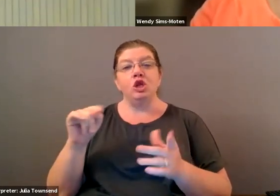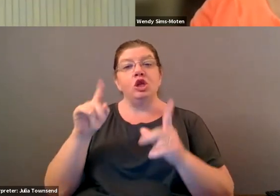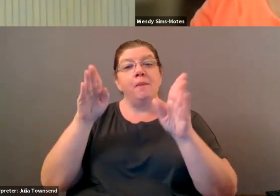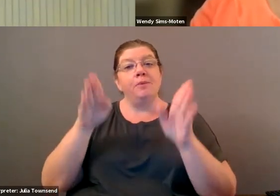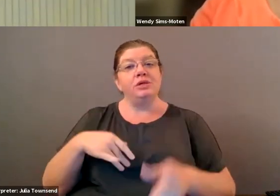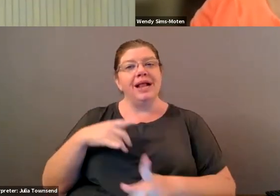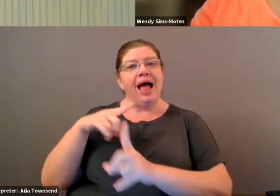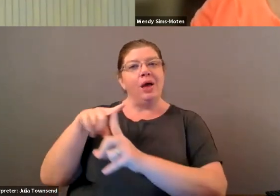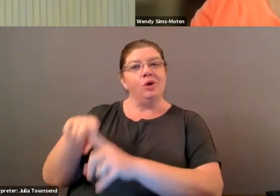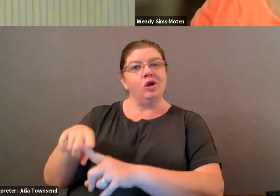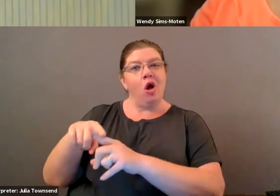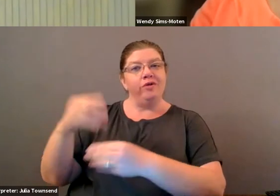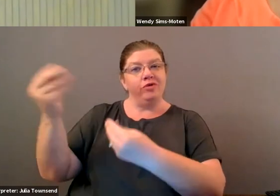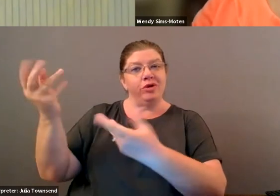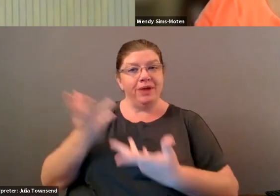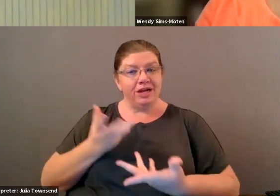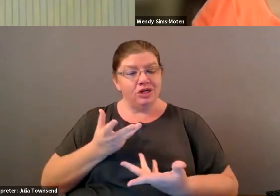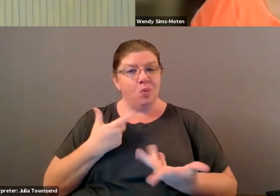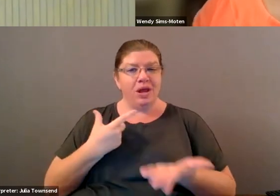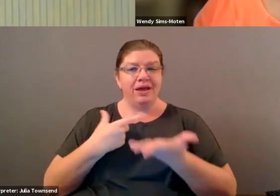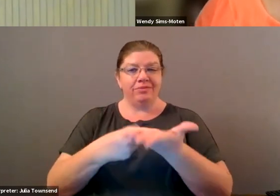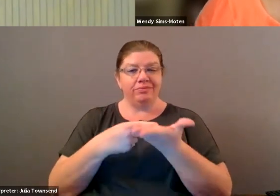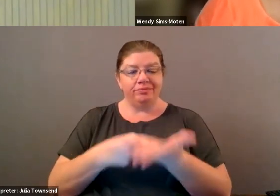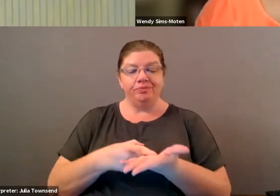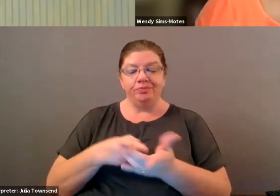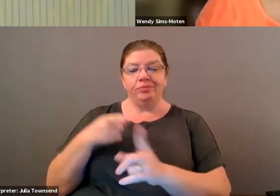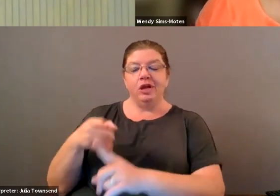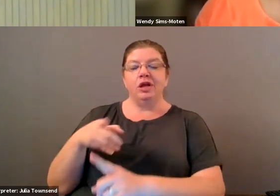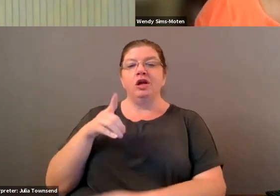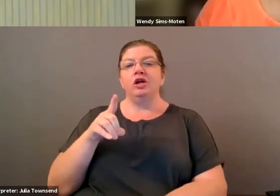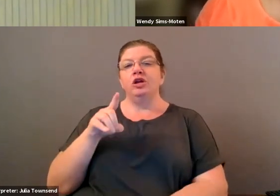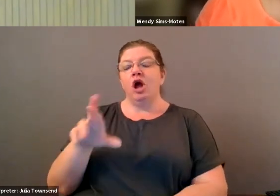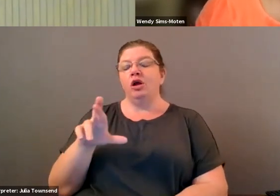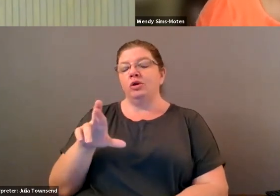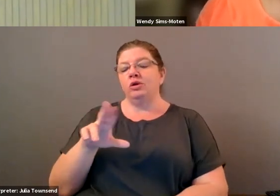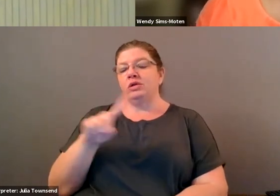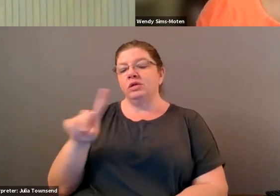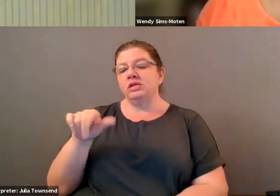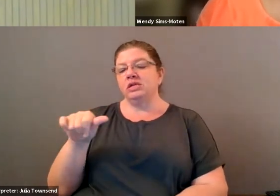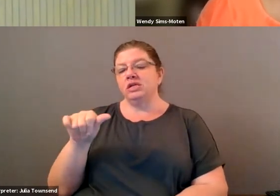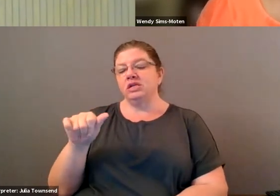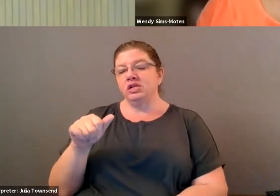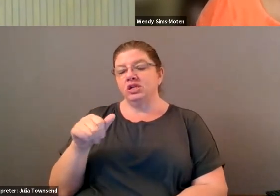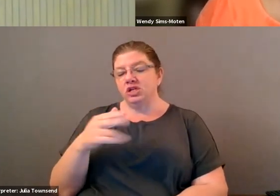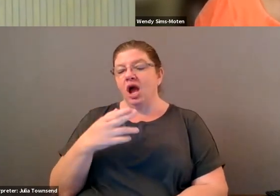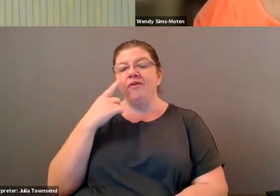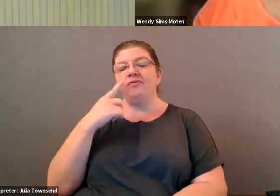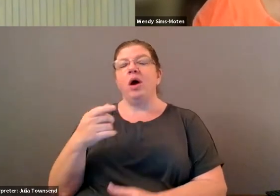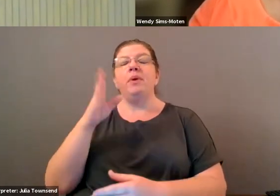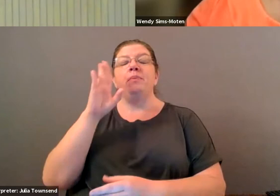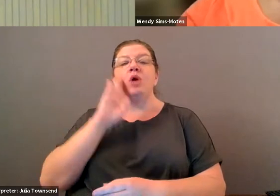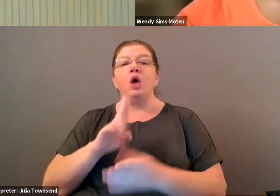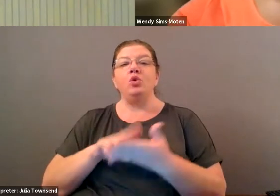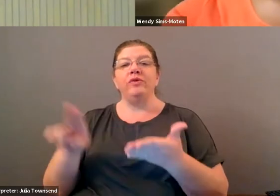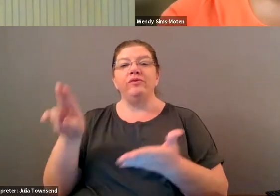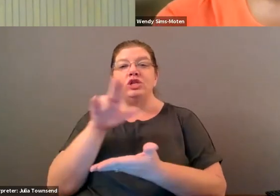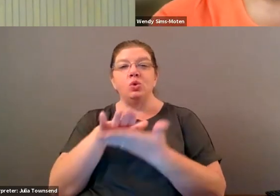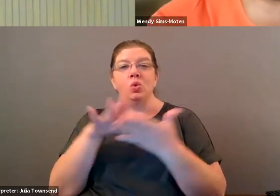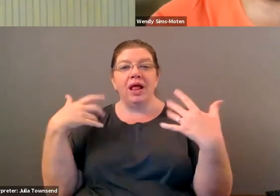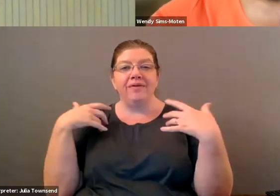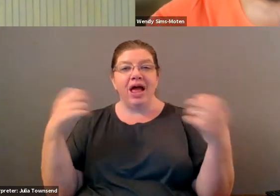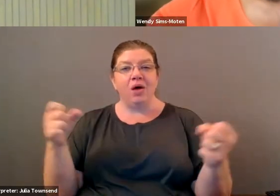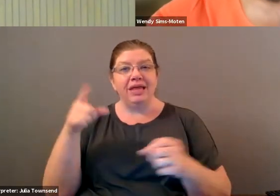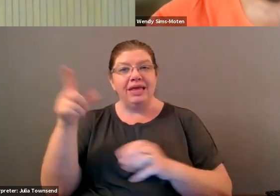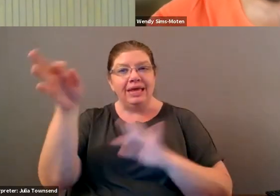information is, and we've talked about him, is Dr. Zha from the Brown University School of Public Health. And he is very clear about